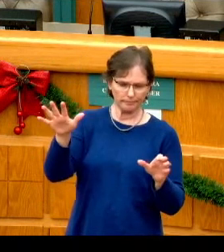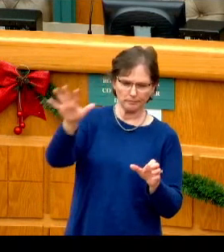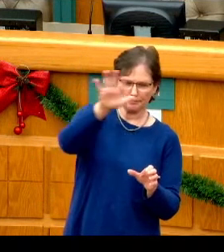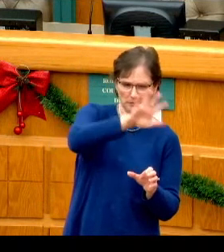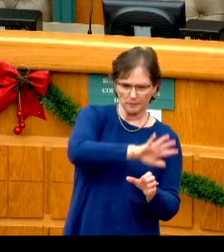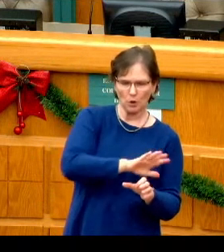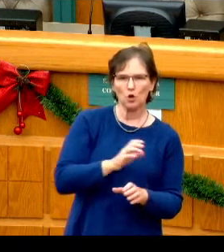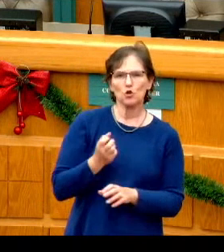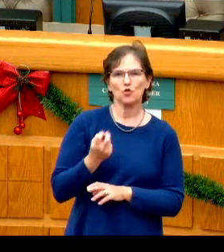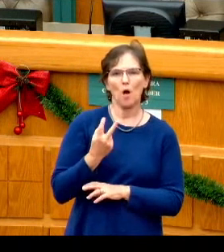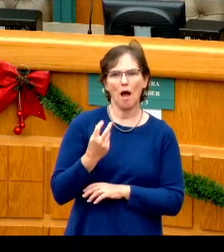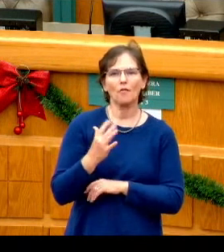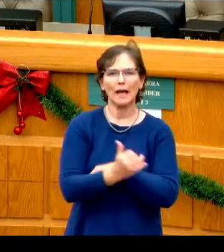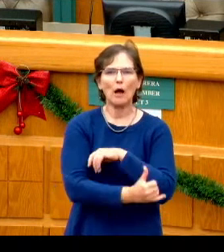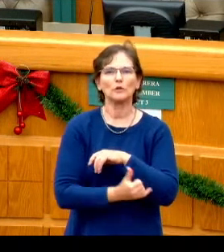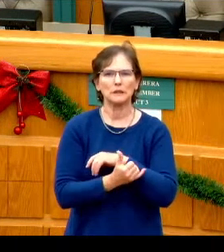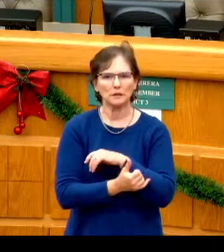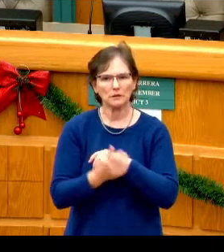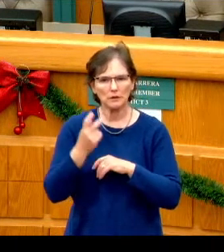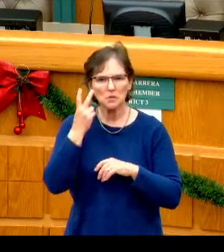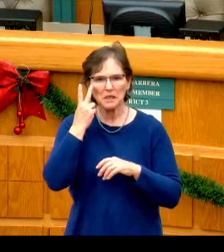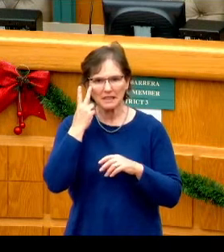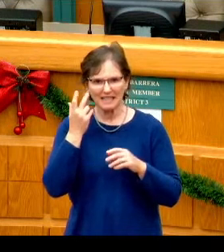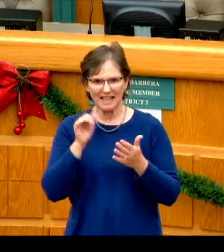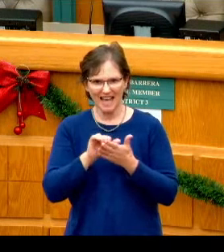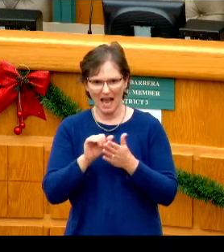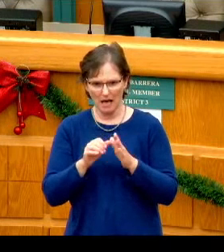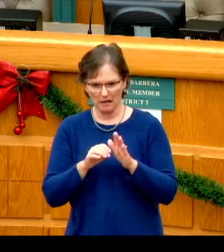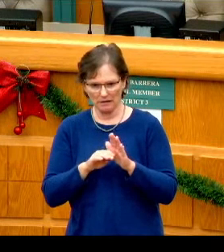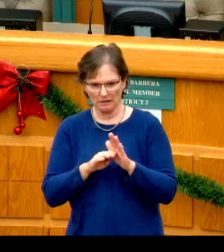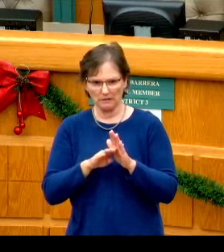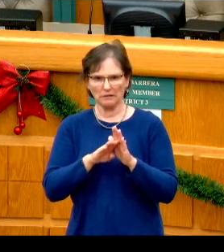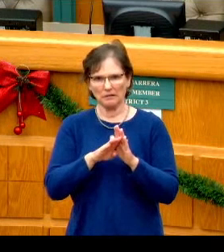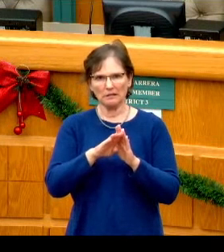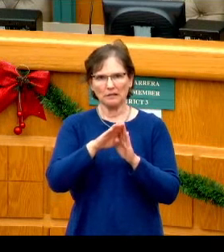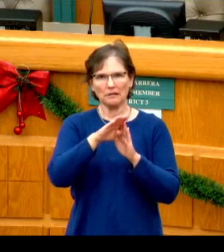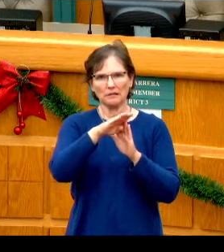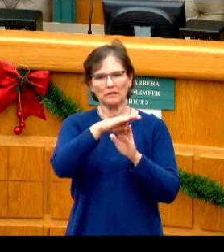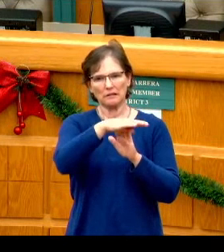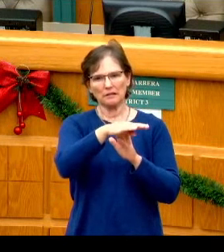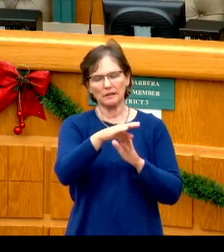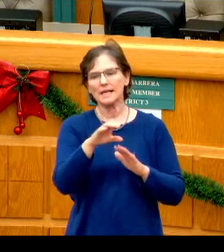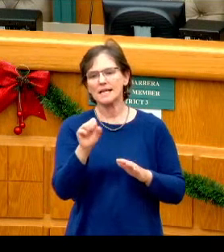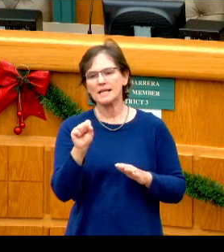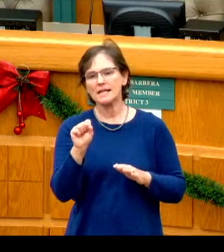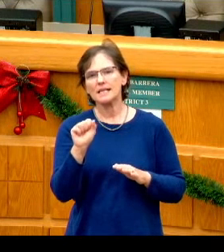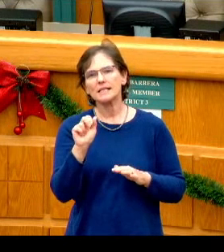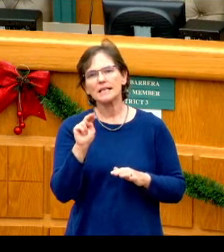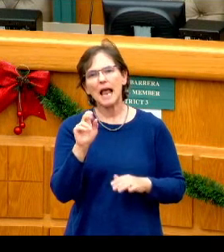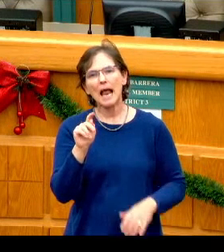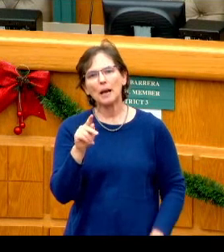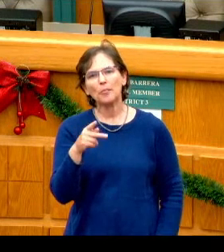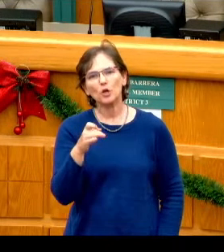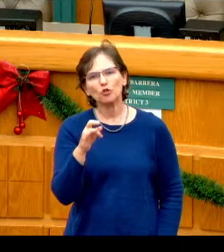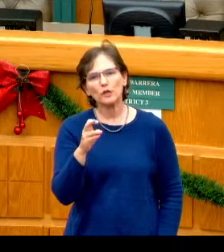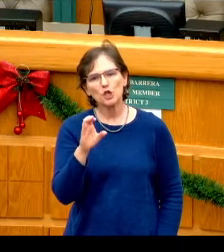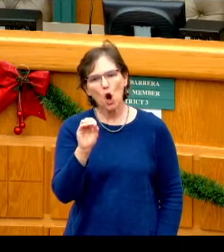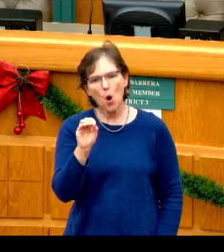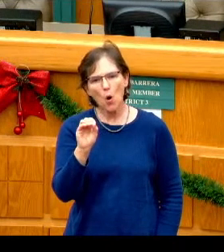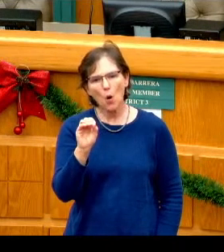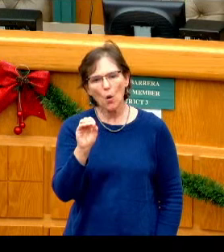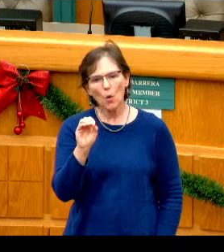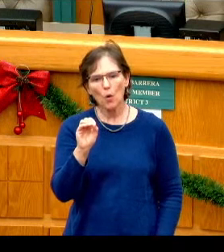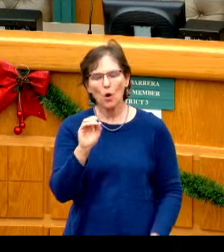to turn upwards again after that Thanksgiving lull. San Patricio only reports their positive cases